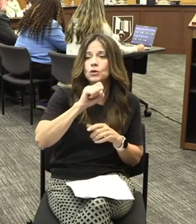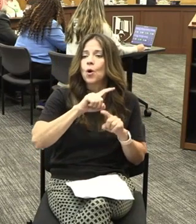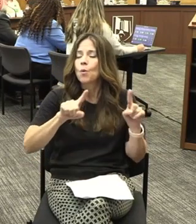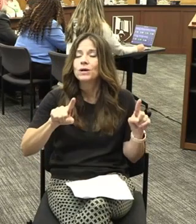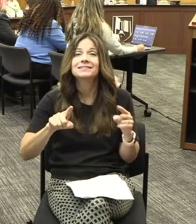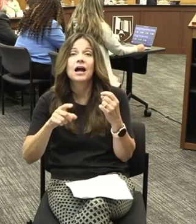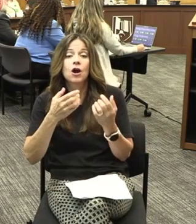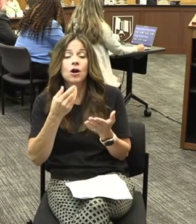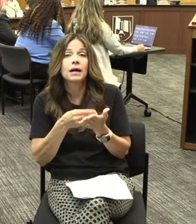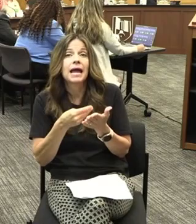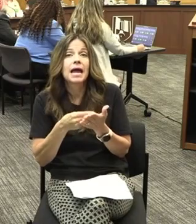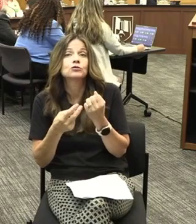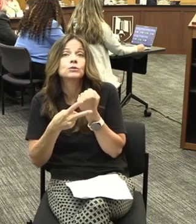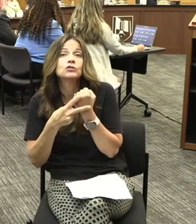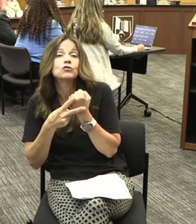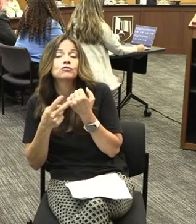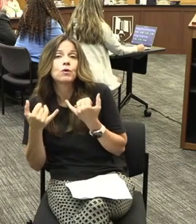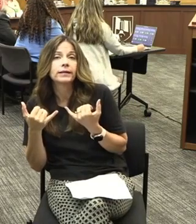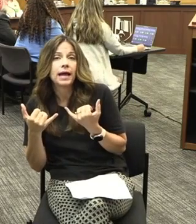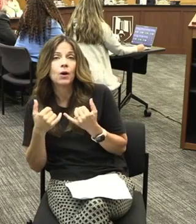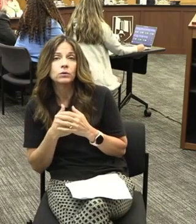now?